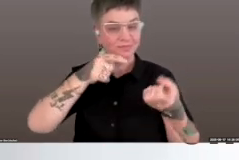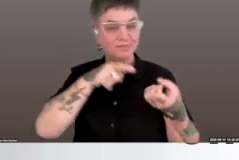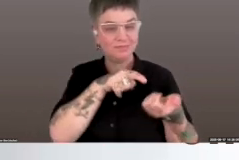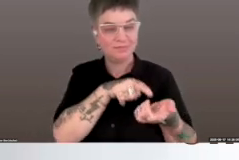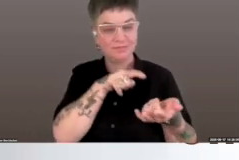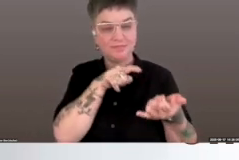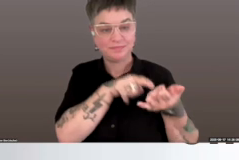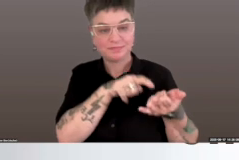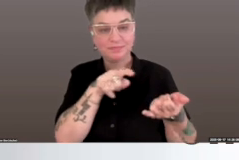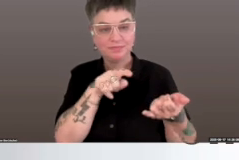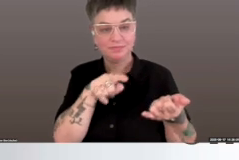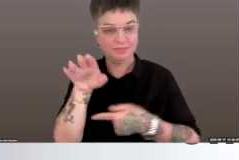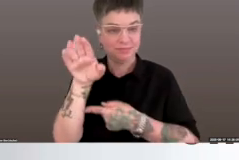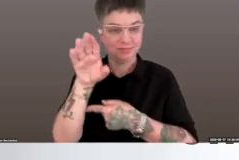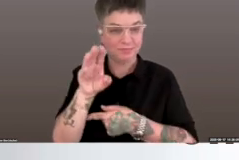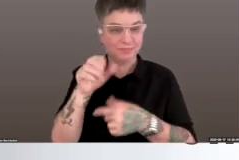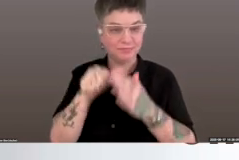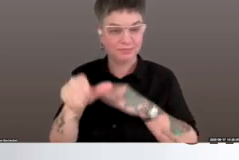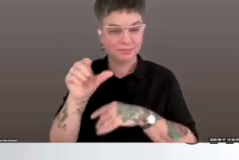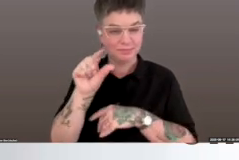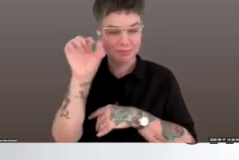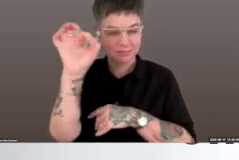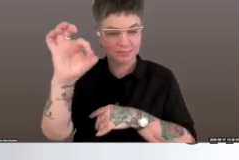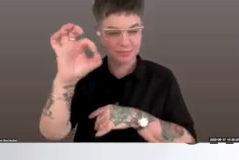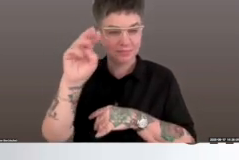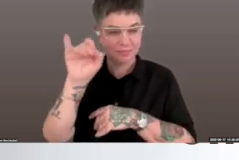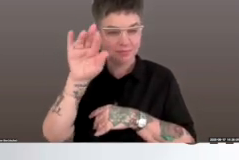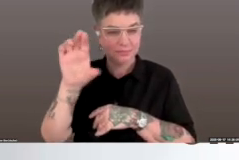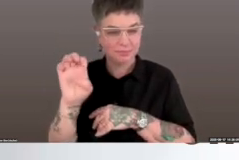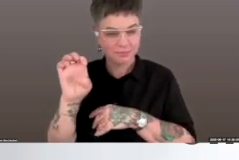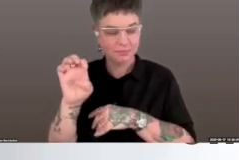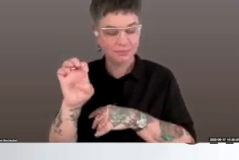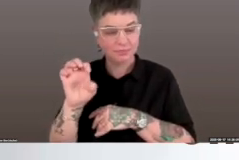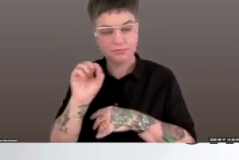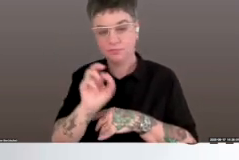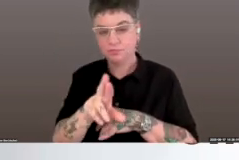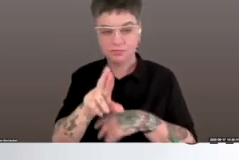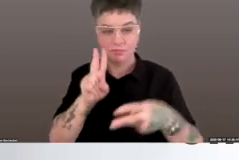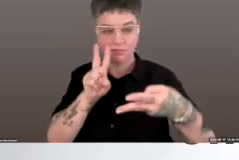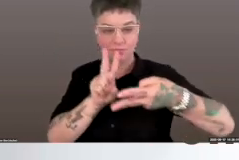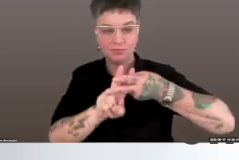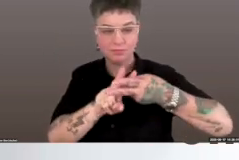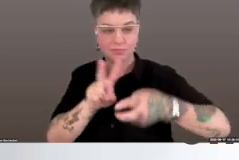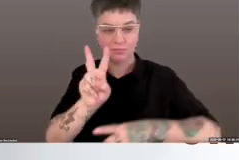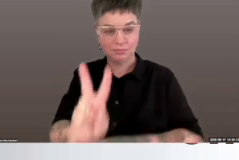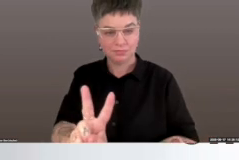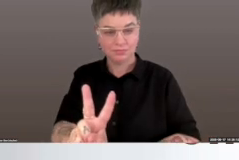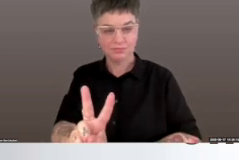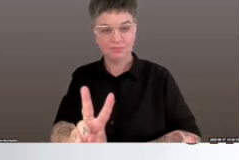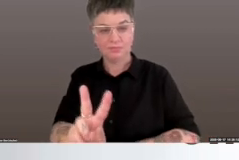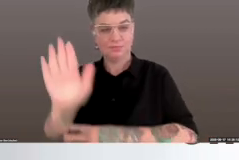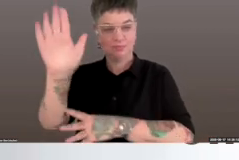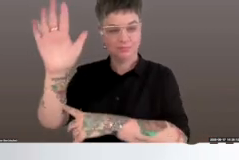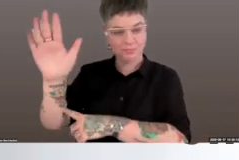in the More tab, or if you're calling in, press *2 to raise your hand. We also have